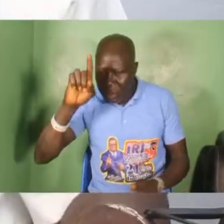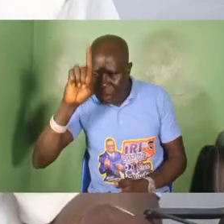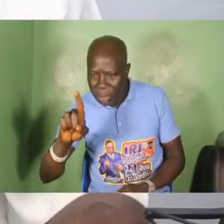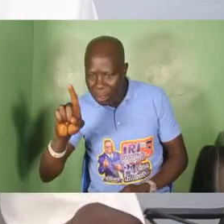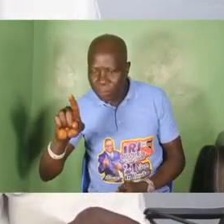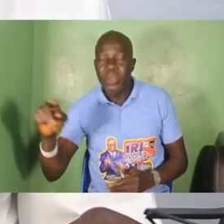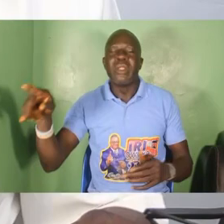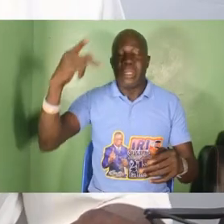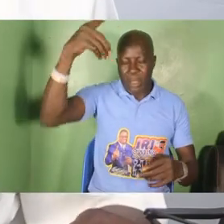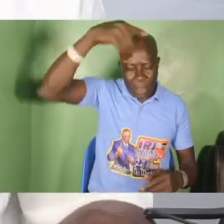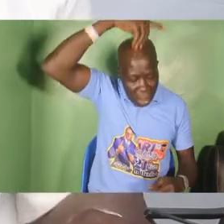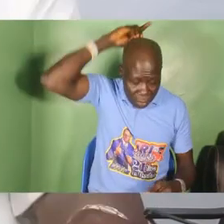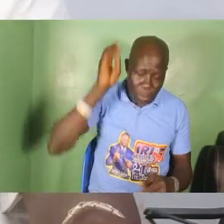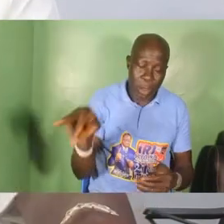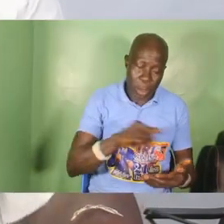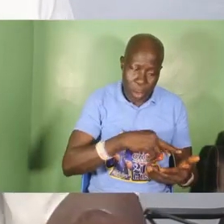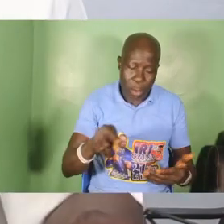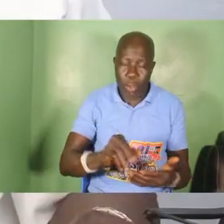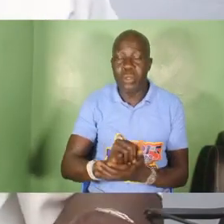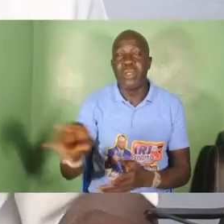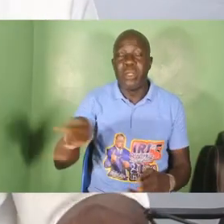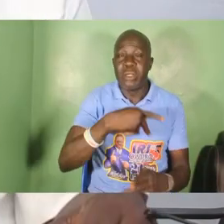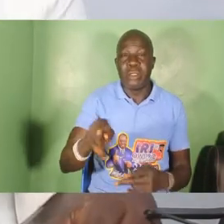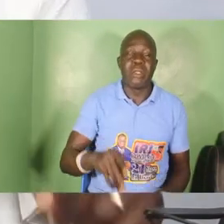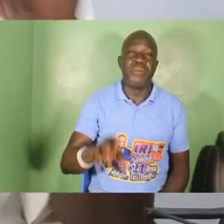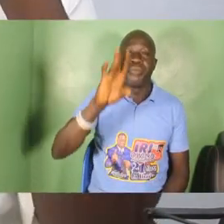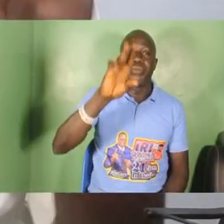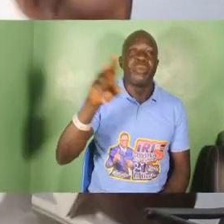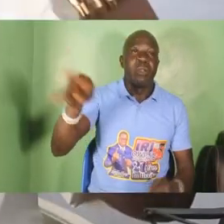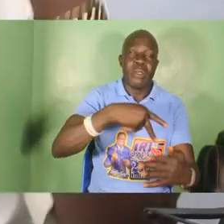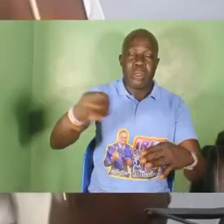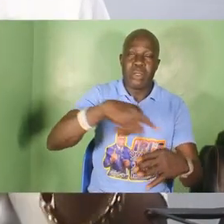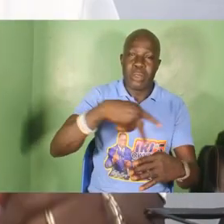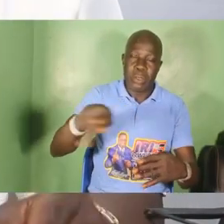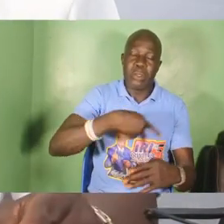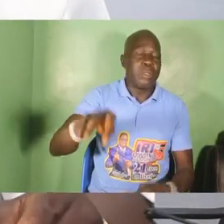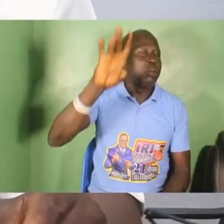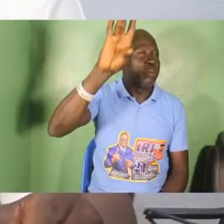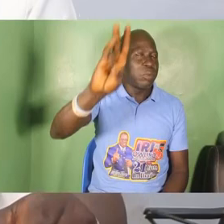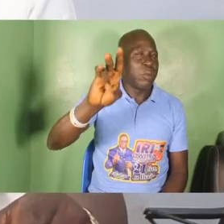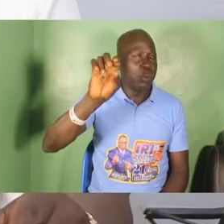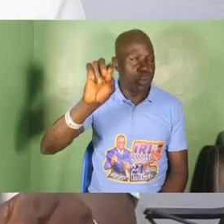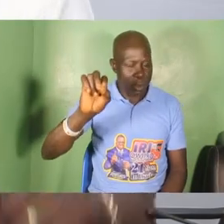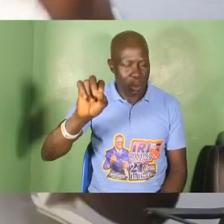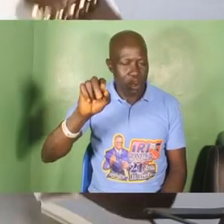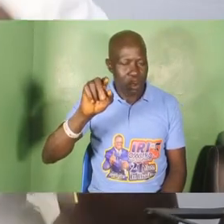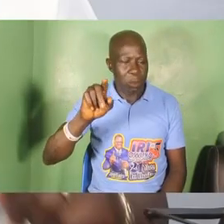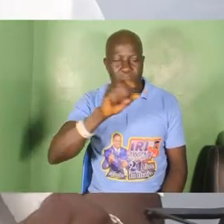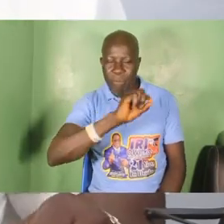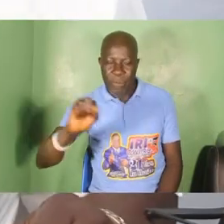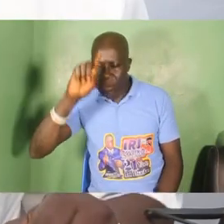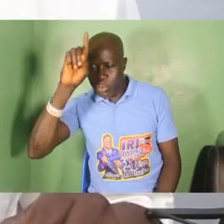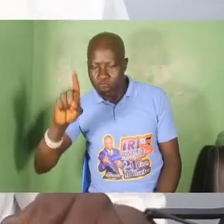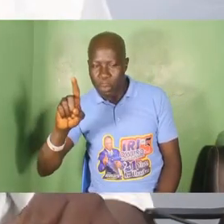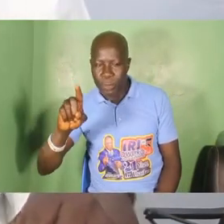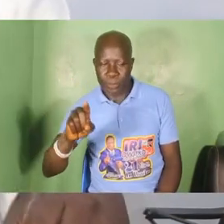He wrote the psalm. No fairer, I love it so much. Yeah, oh, psalm 70 verse 1. What does it say? I want to verse on